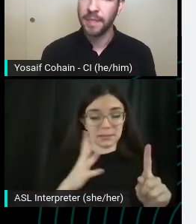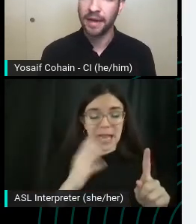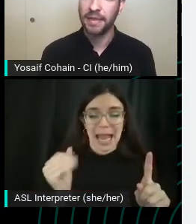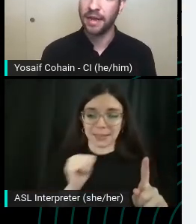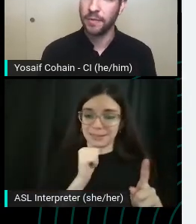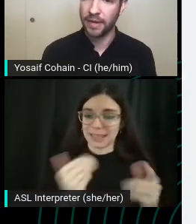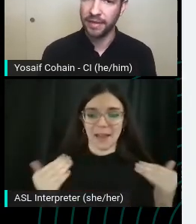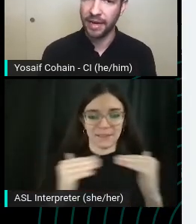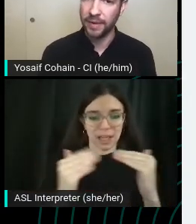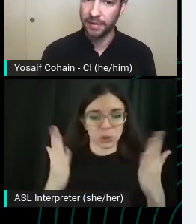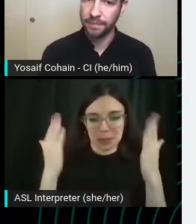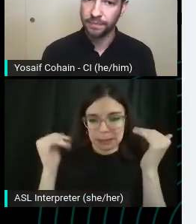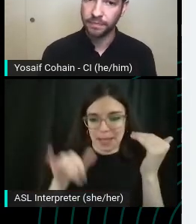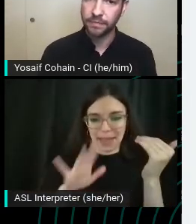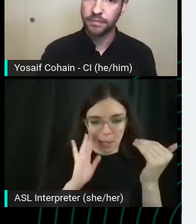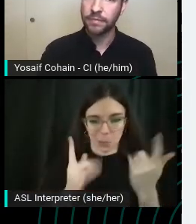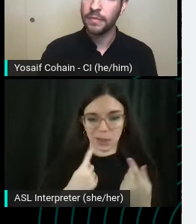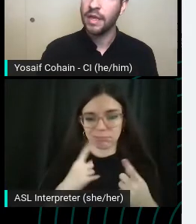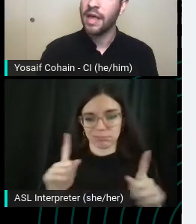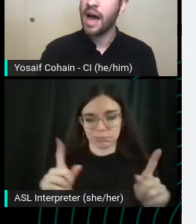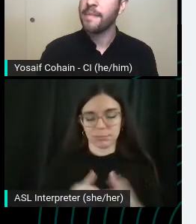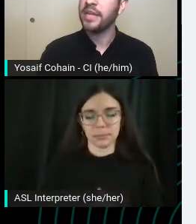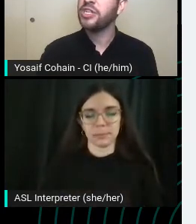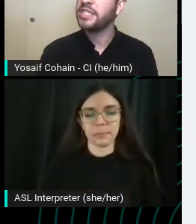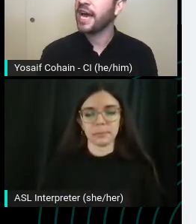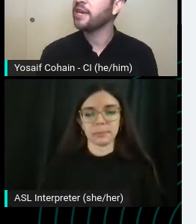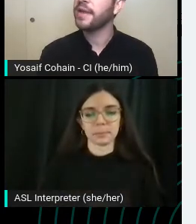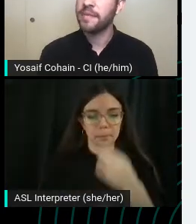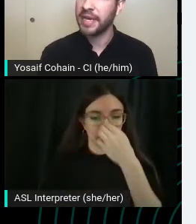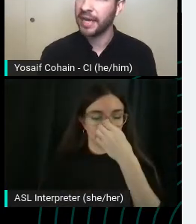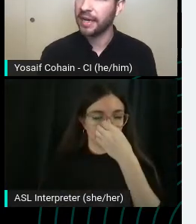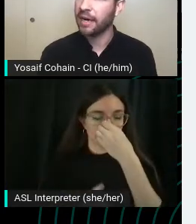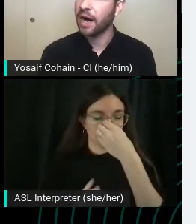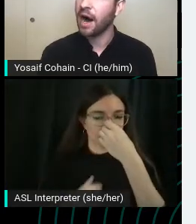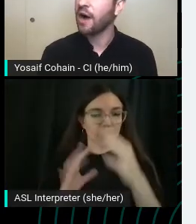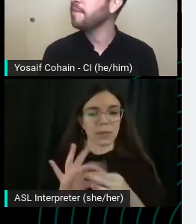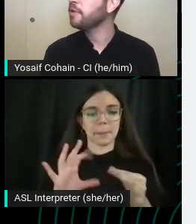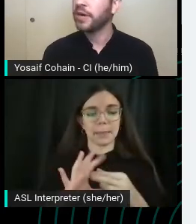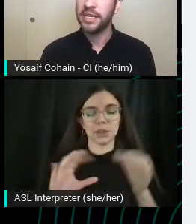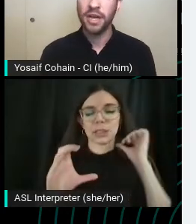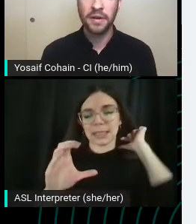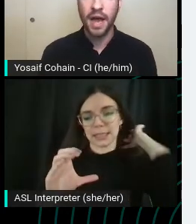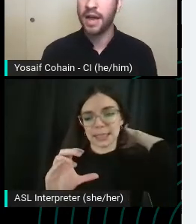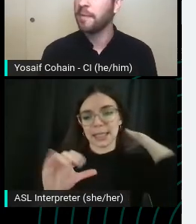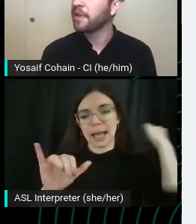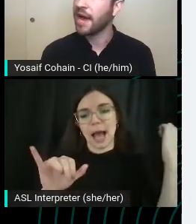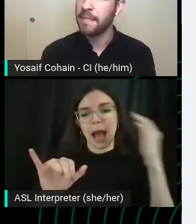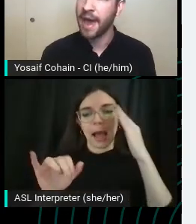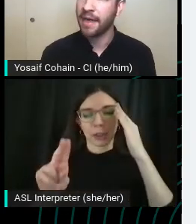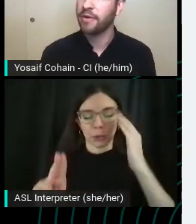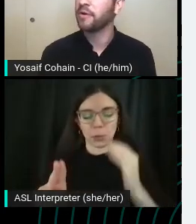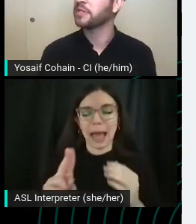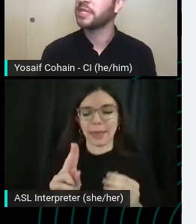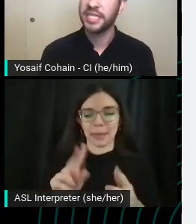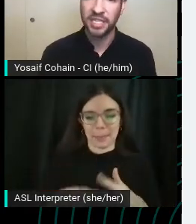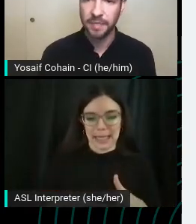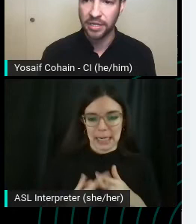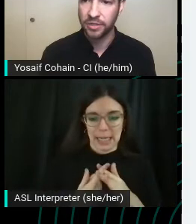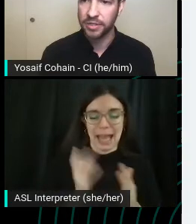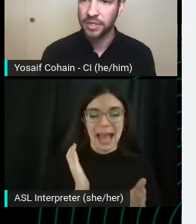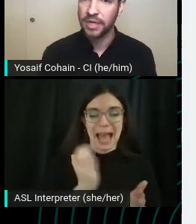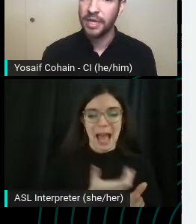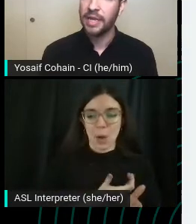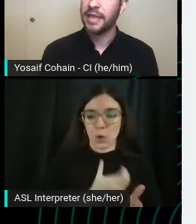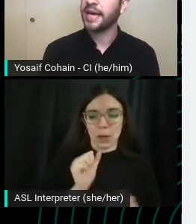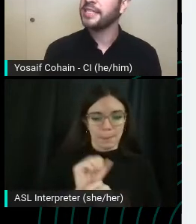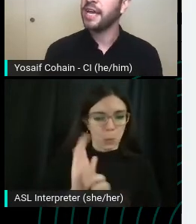to expect that it will. I mentioned CIU at the beginning. Our employees are not applied math or statistics